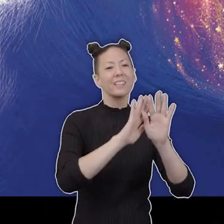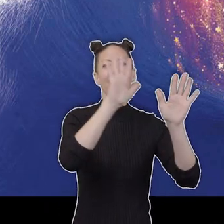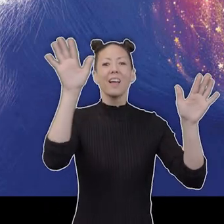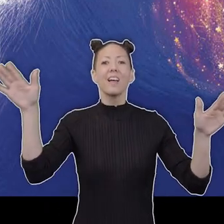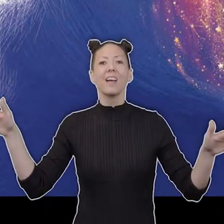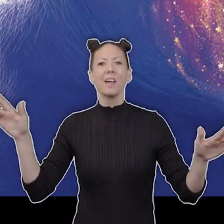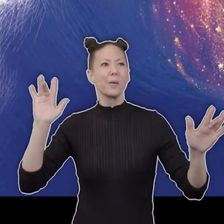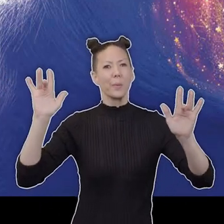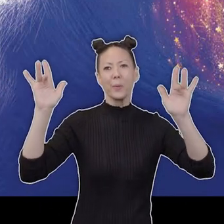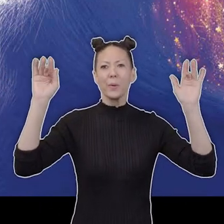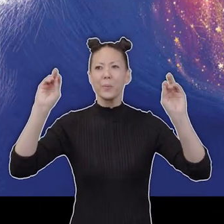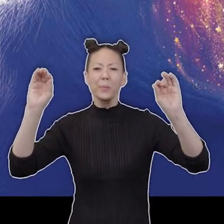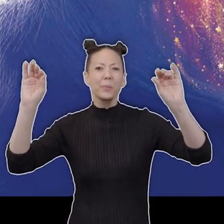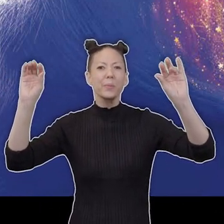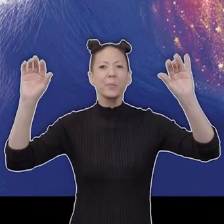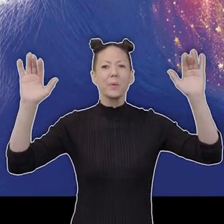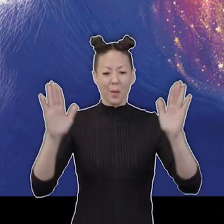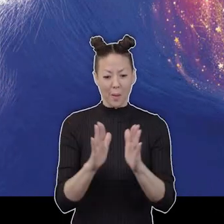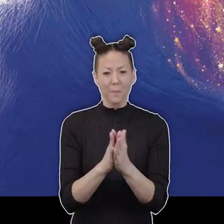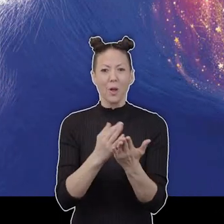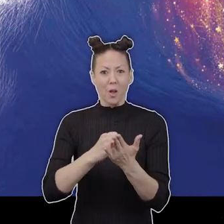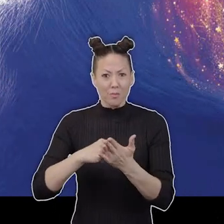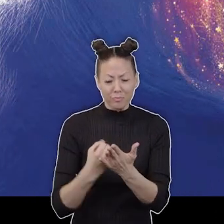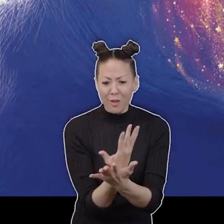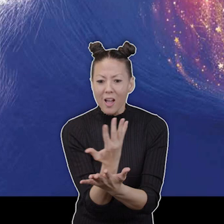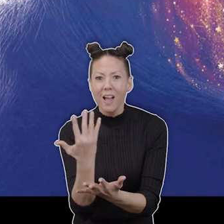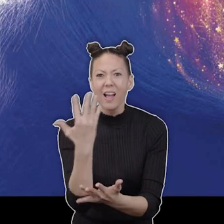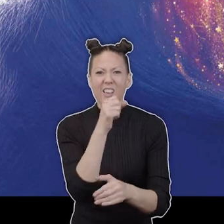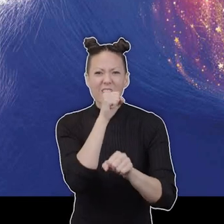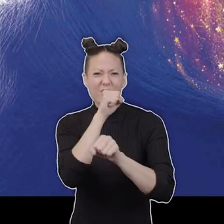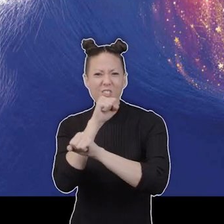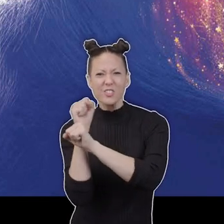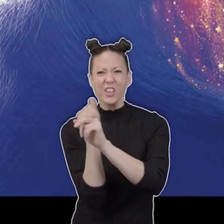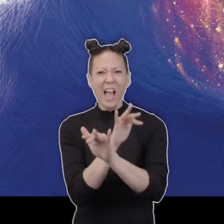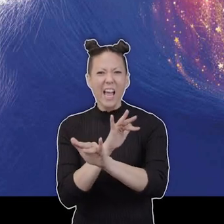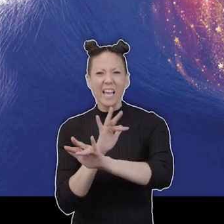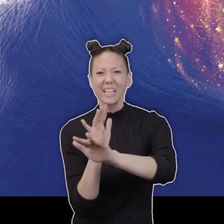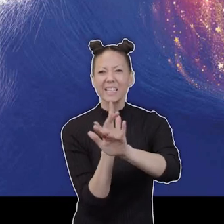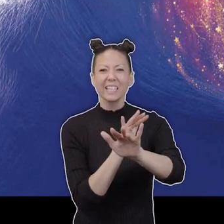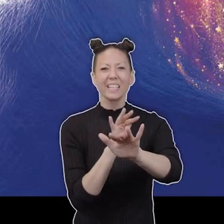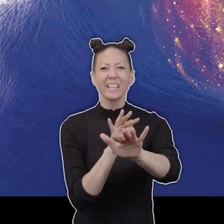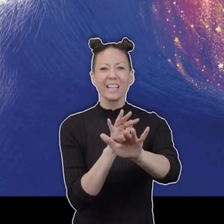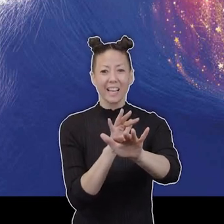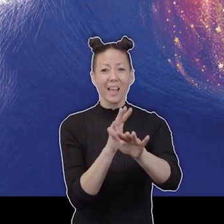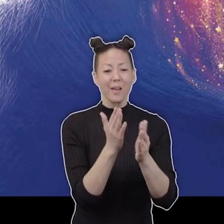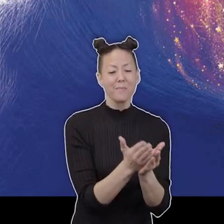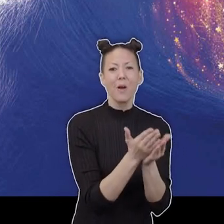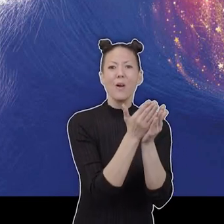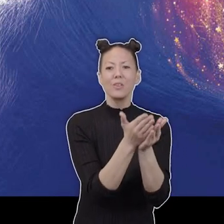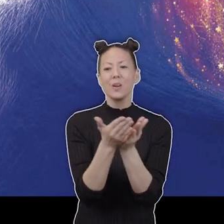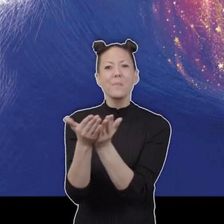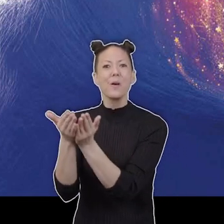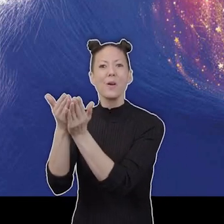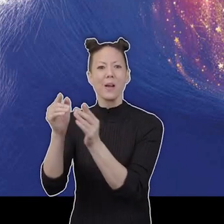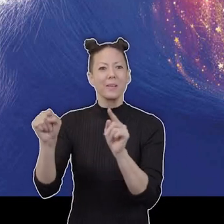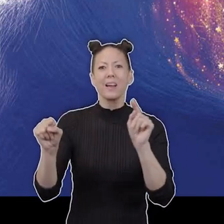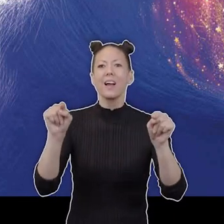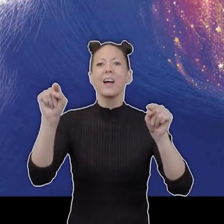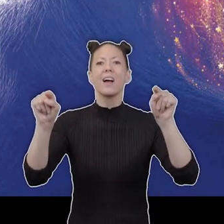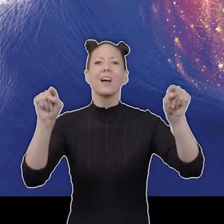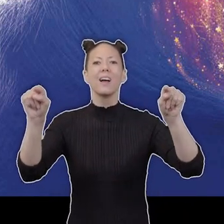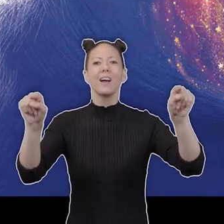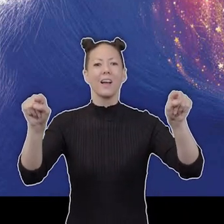They both gaze into the air as sparkles of light float up from her book and form a dragon, a boat with